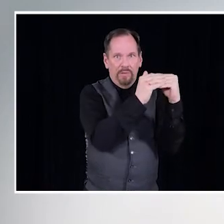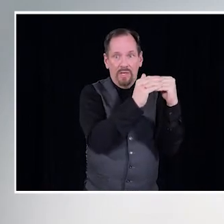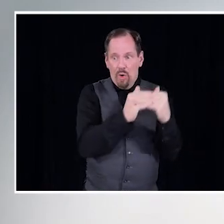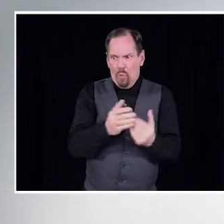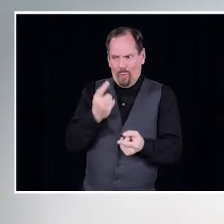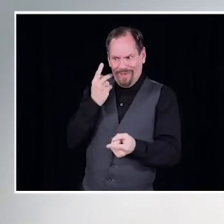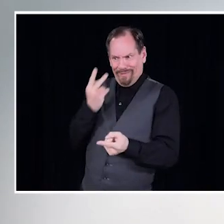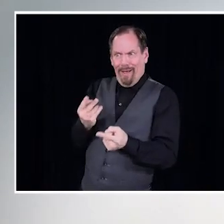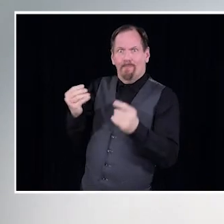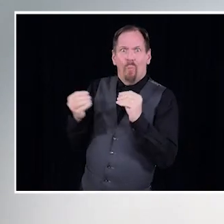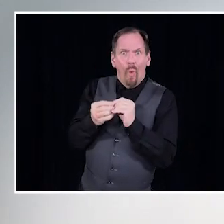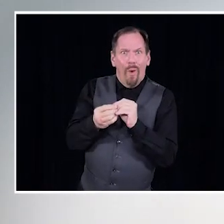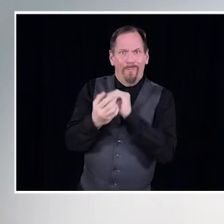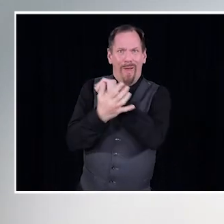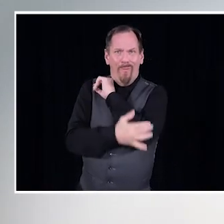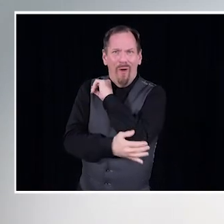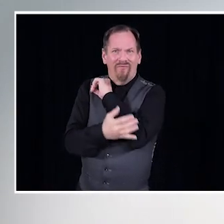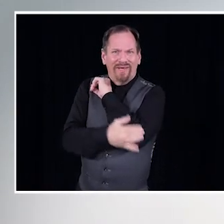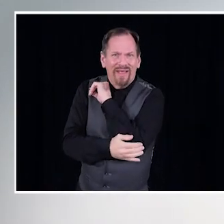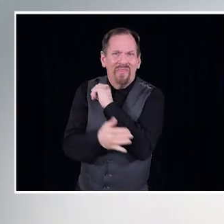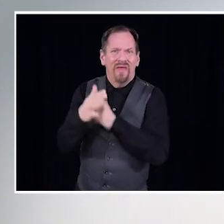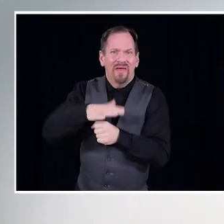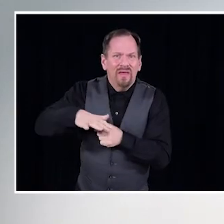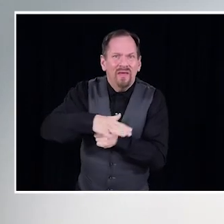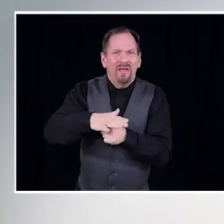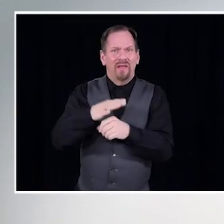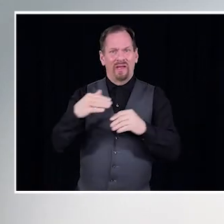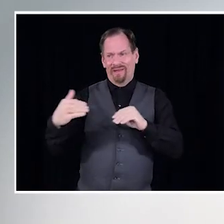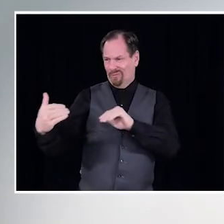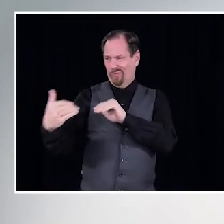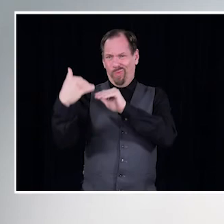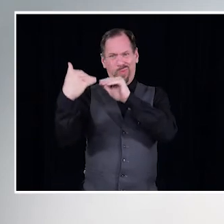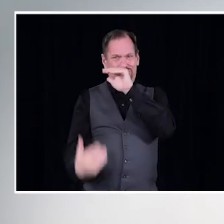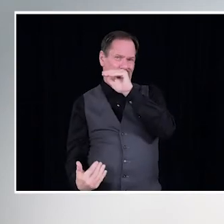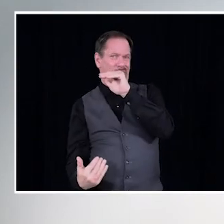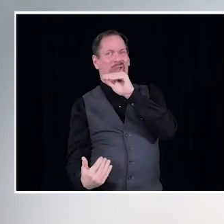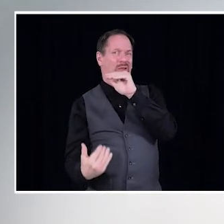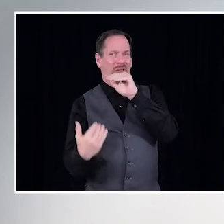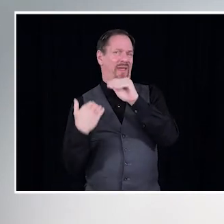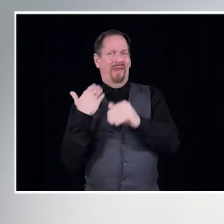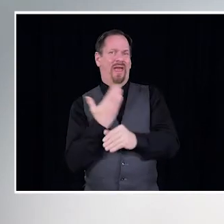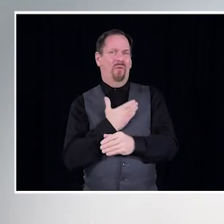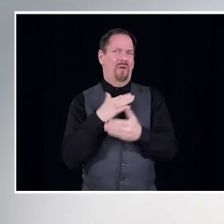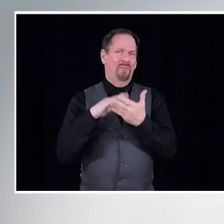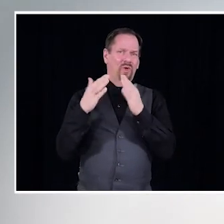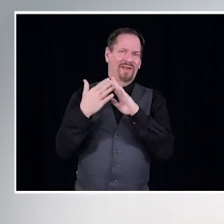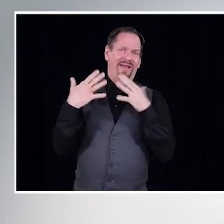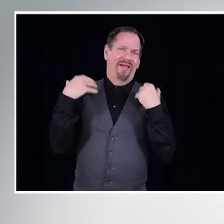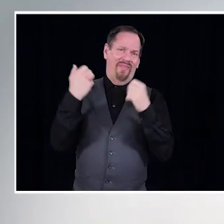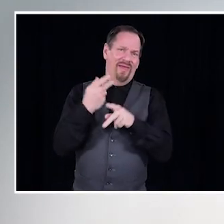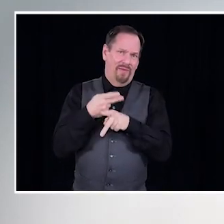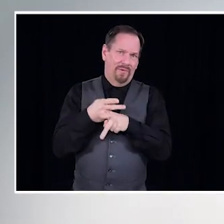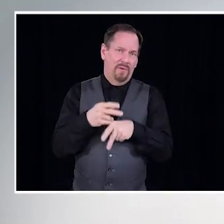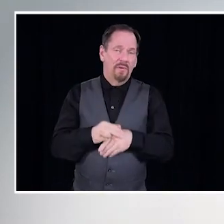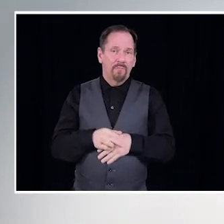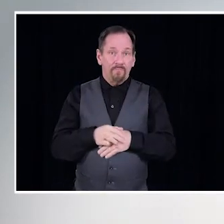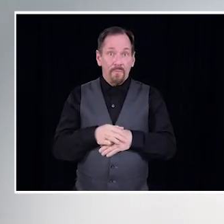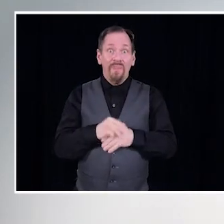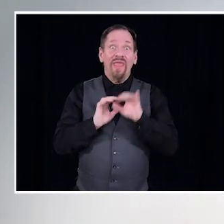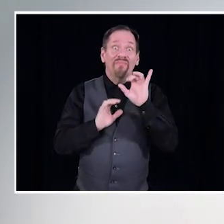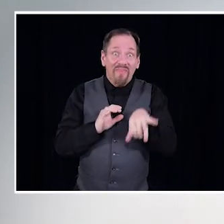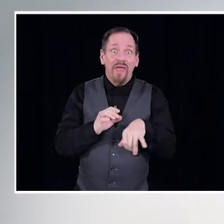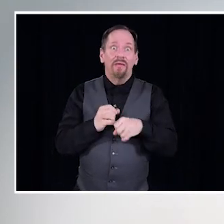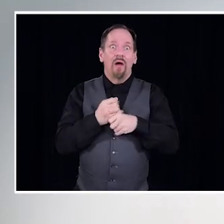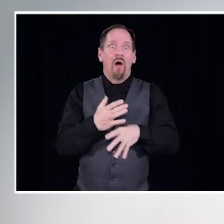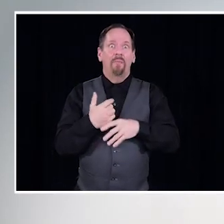the inequality in our nation's healthcare system. And the downturn accelerated the urgent sense of purpose that I pursued my